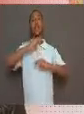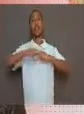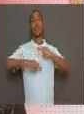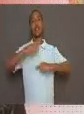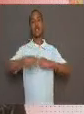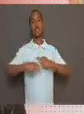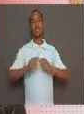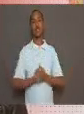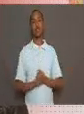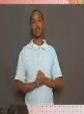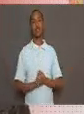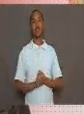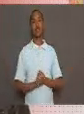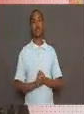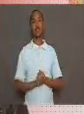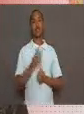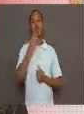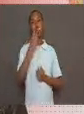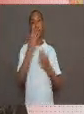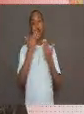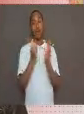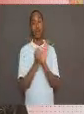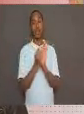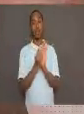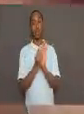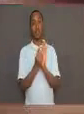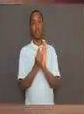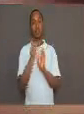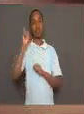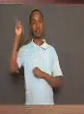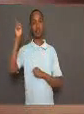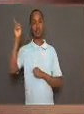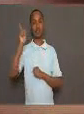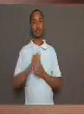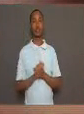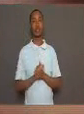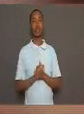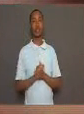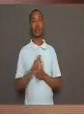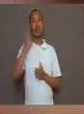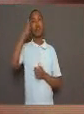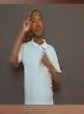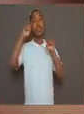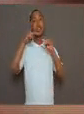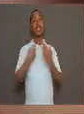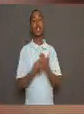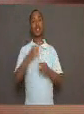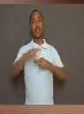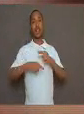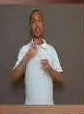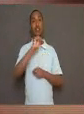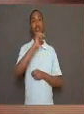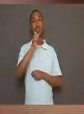reaction. Let us look at an example. For this reaction of sodium